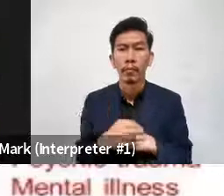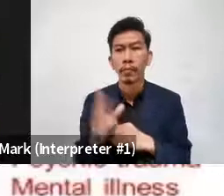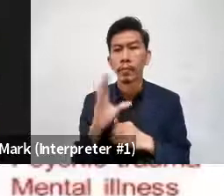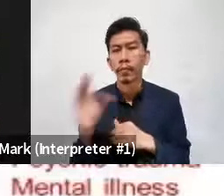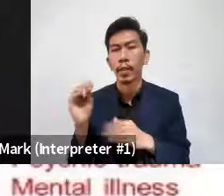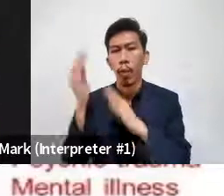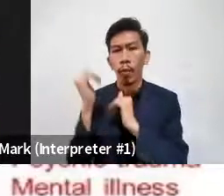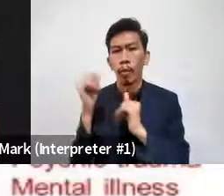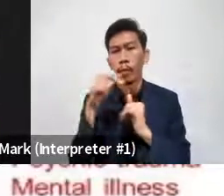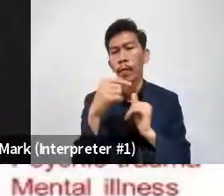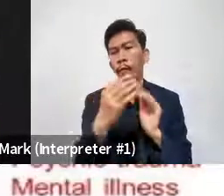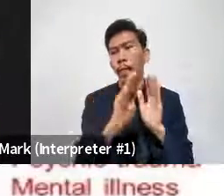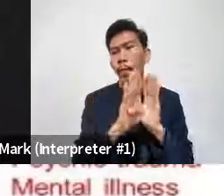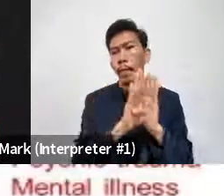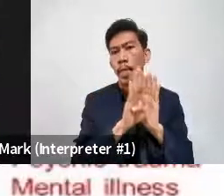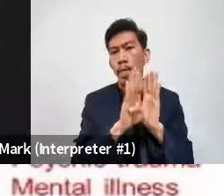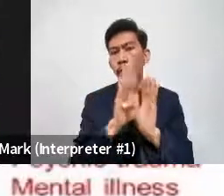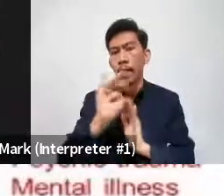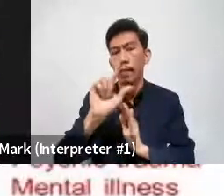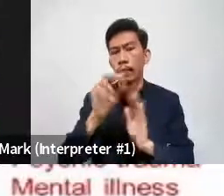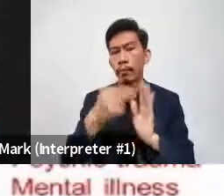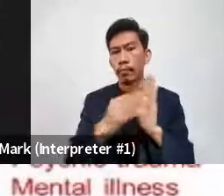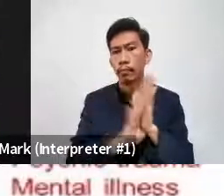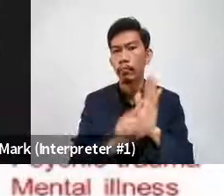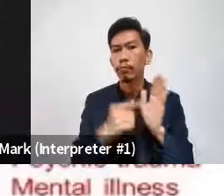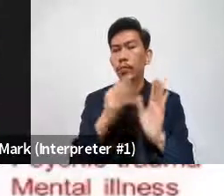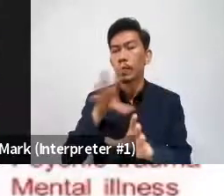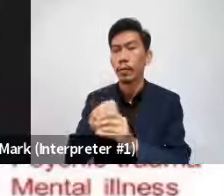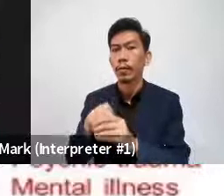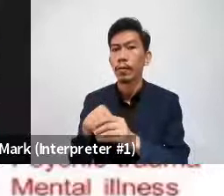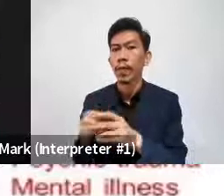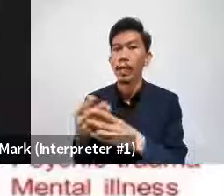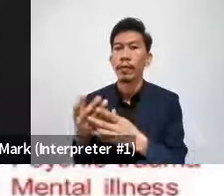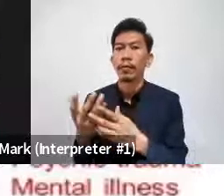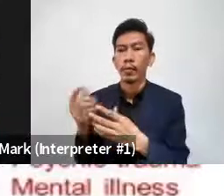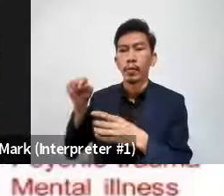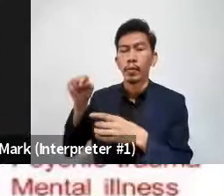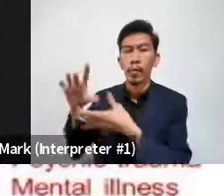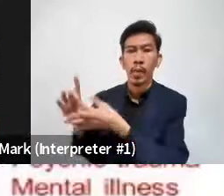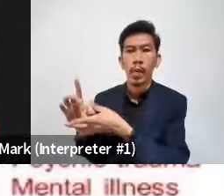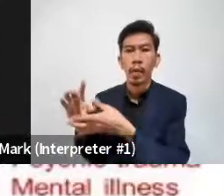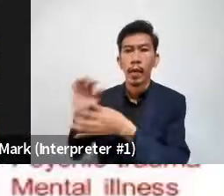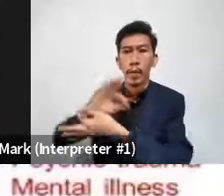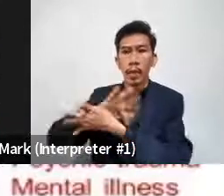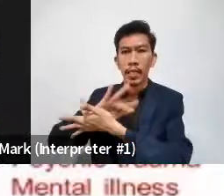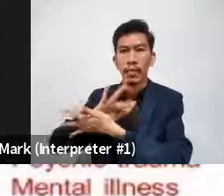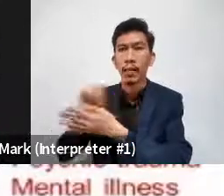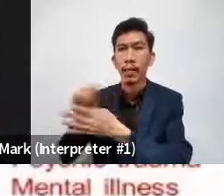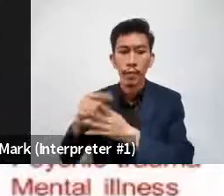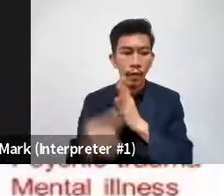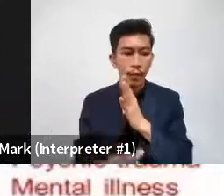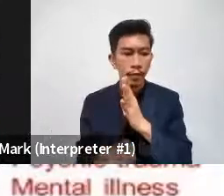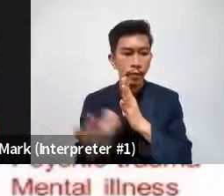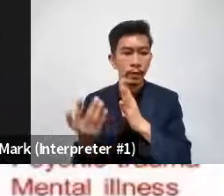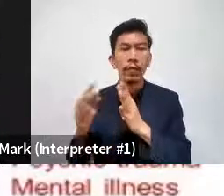bill will take into consideration this health footprints of pandemic. We have 4 waves. The